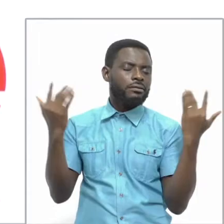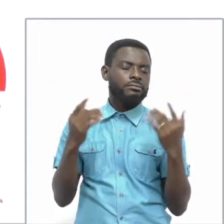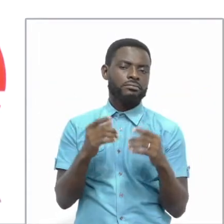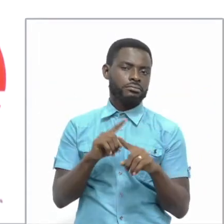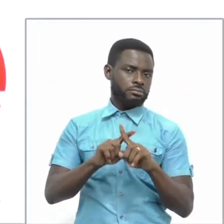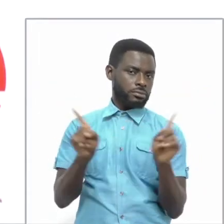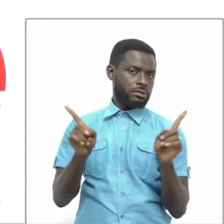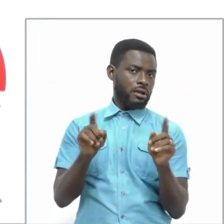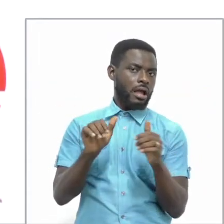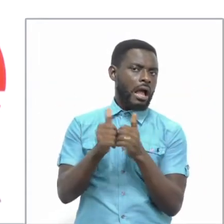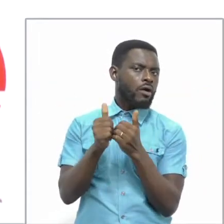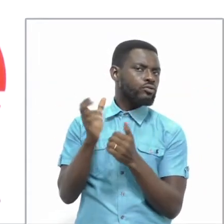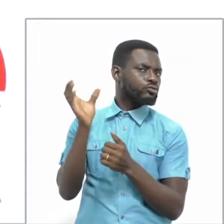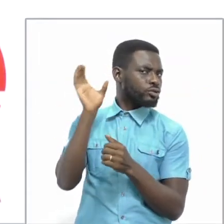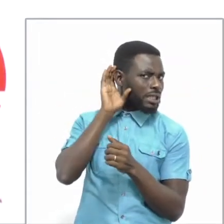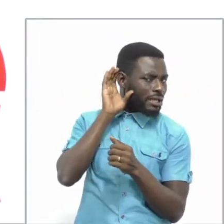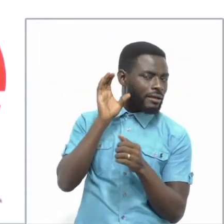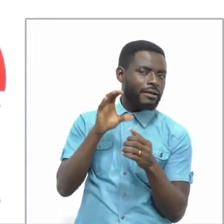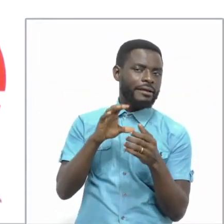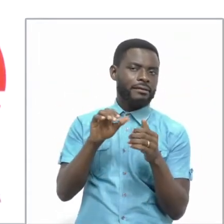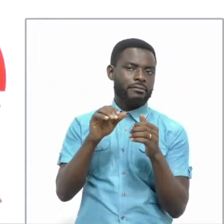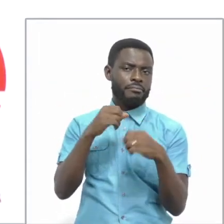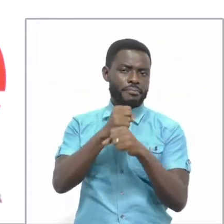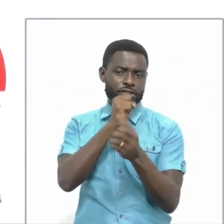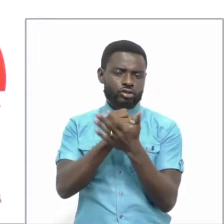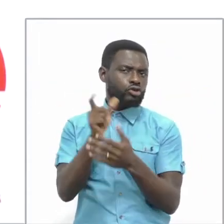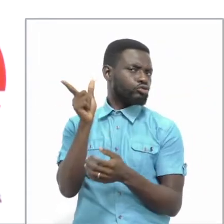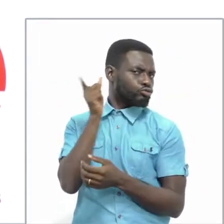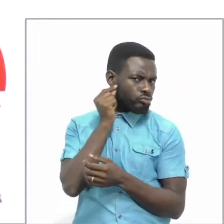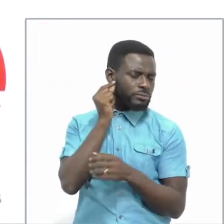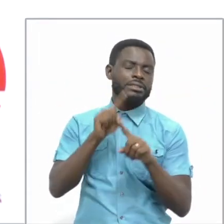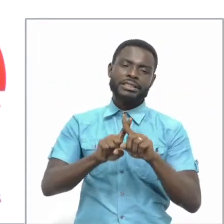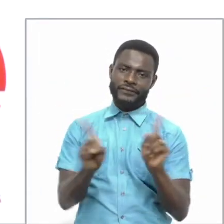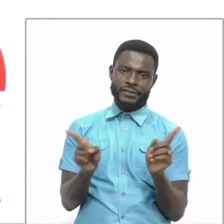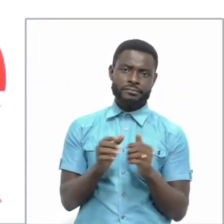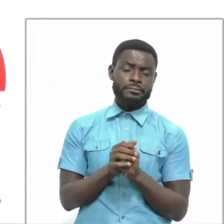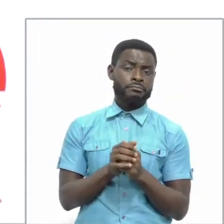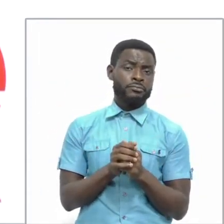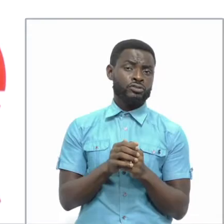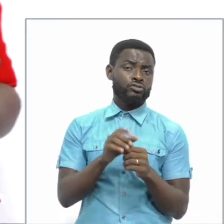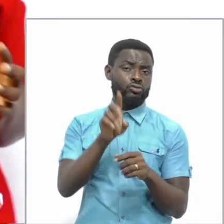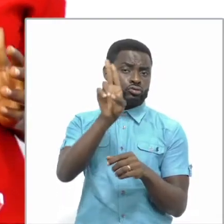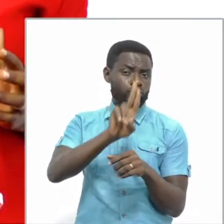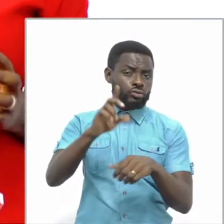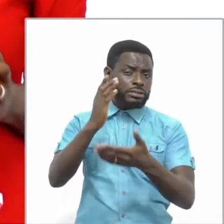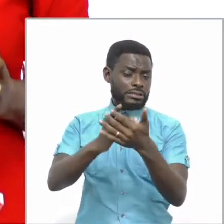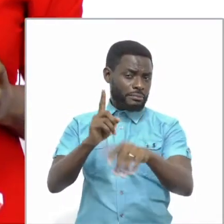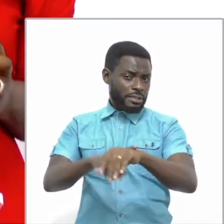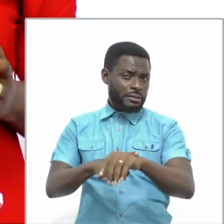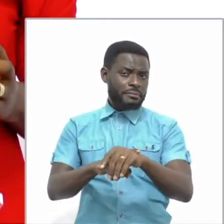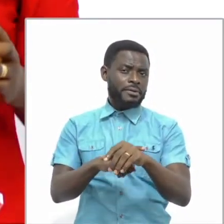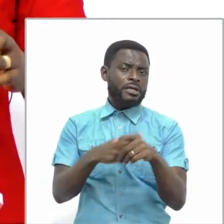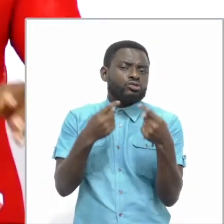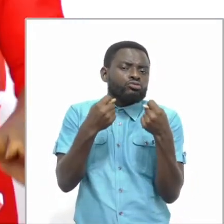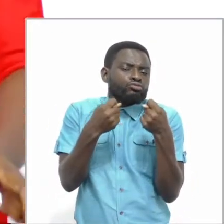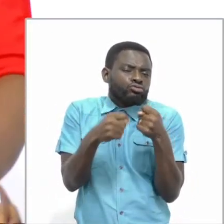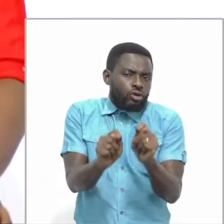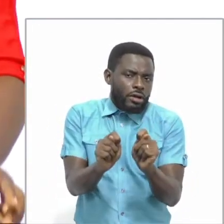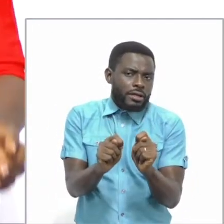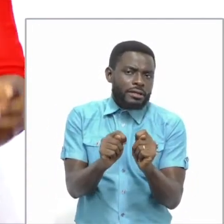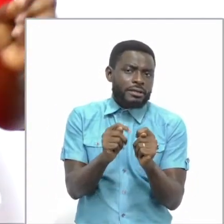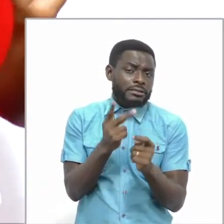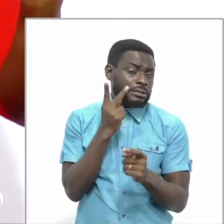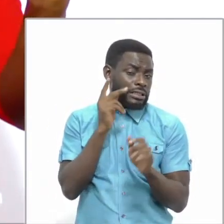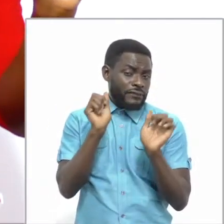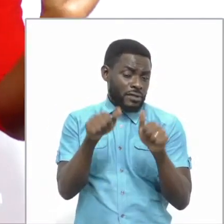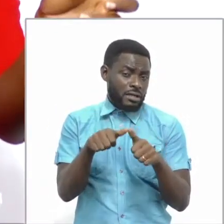you hear and making sure that you listen. So take some time and try and see if